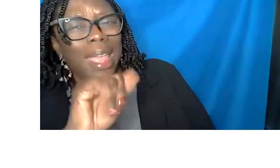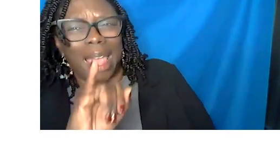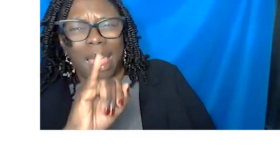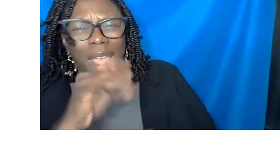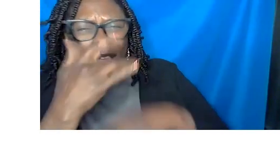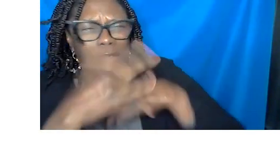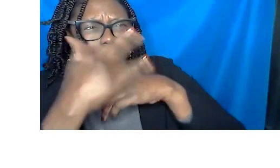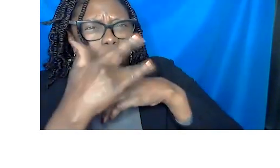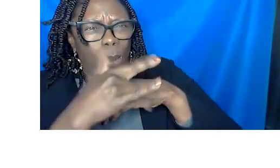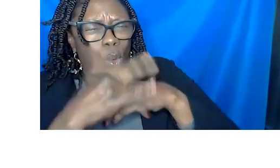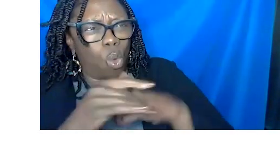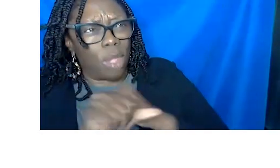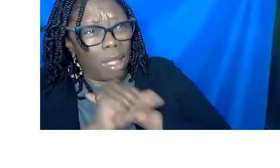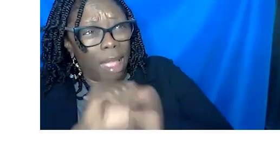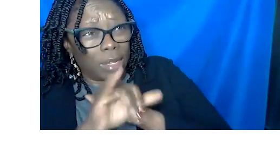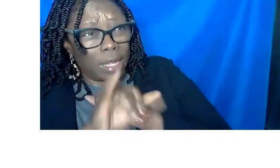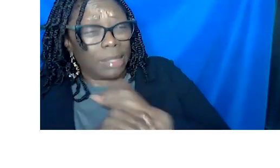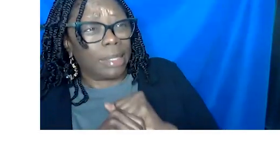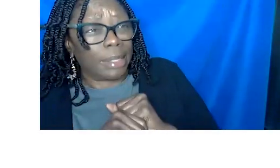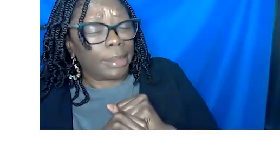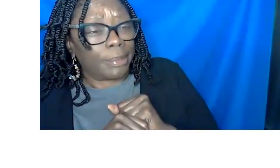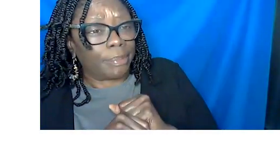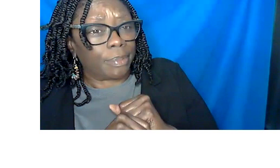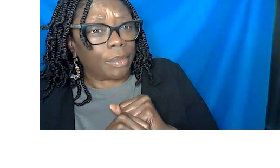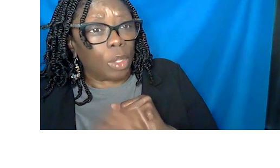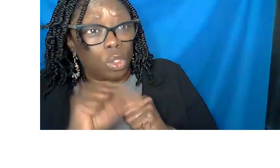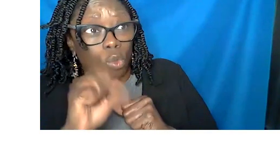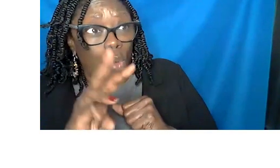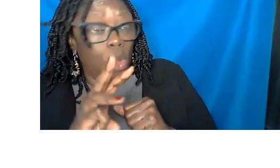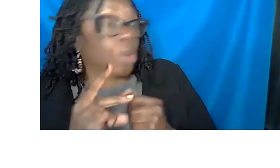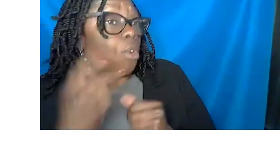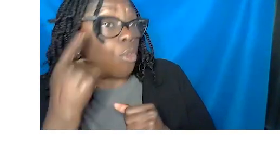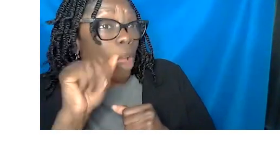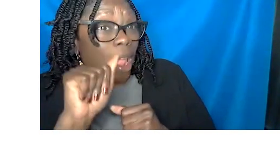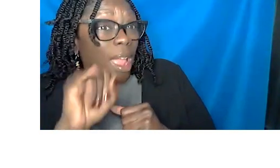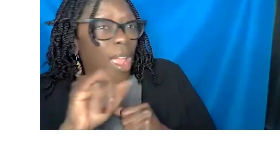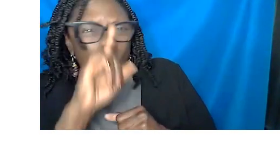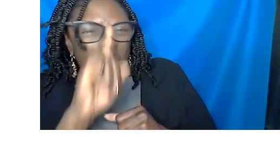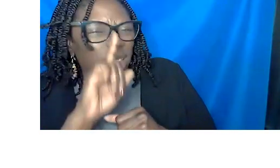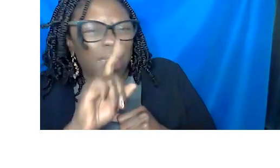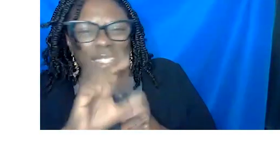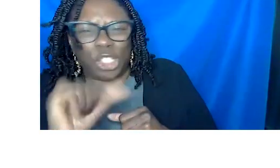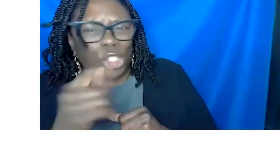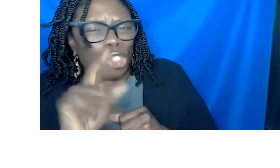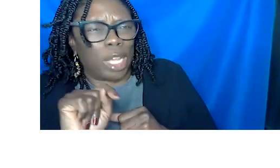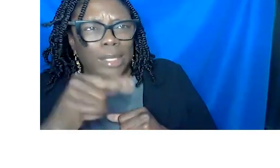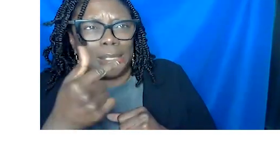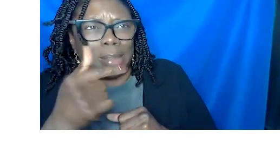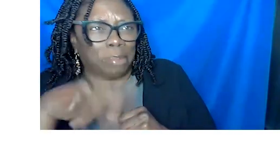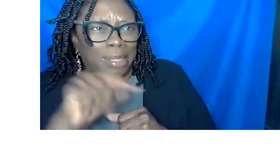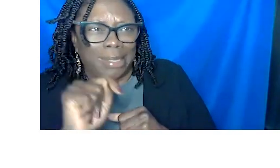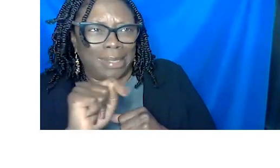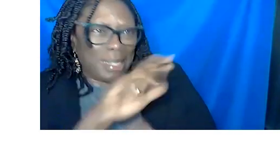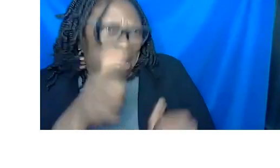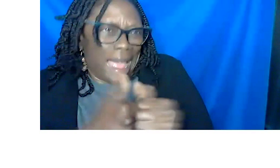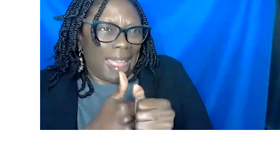are advertising their software as AI really just is ChatGPT under the hood. And so ChatGPT